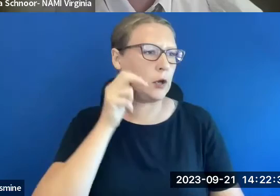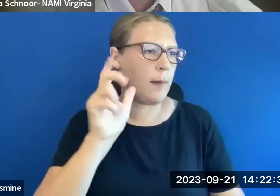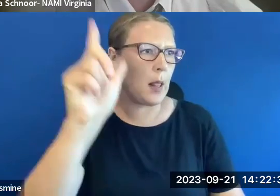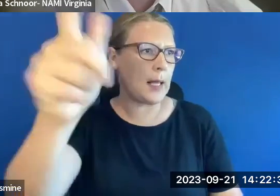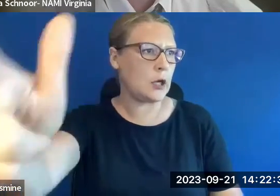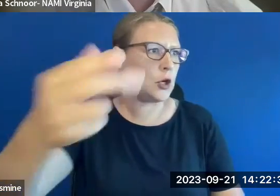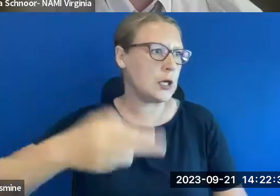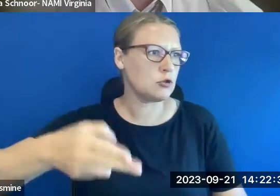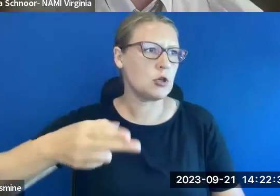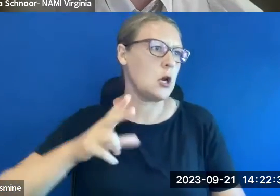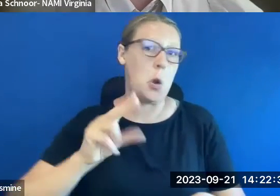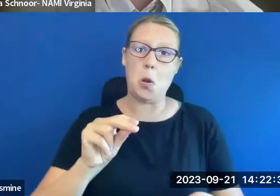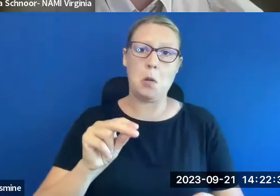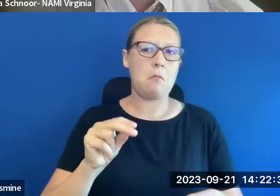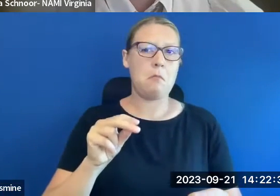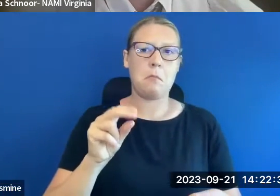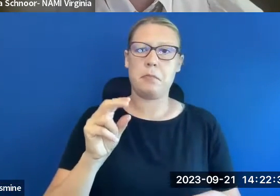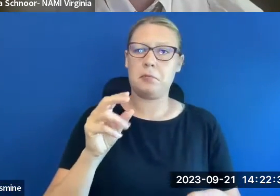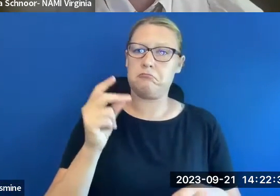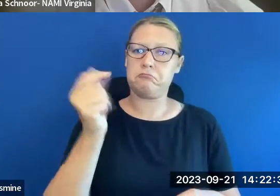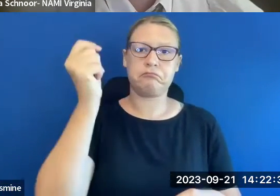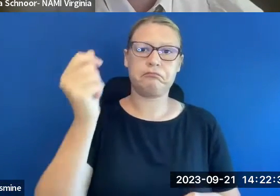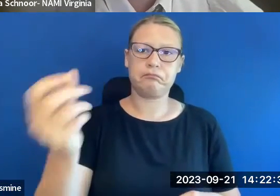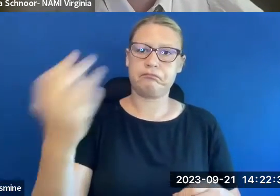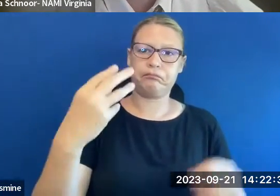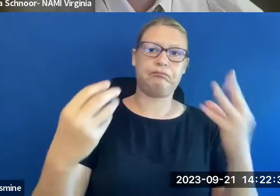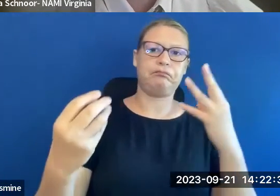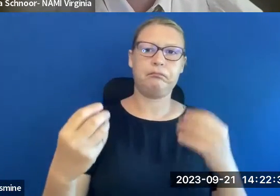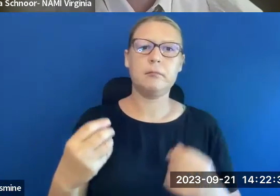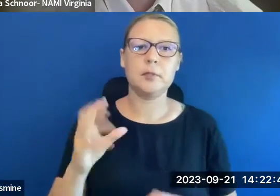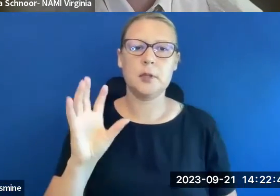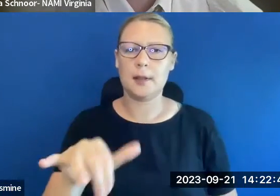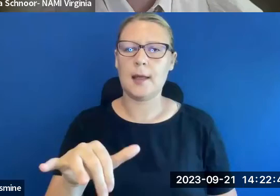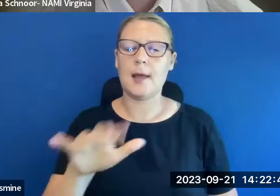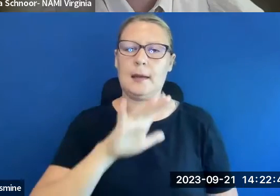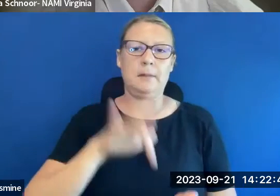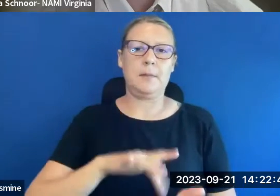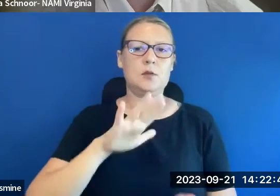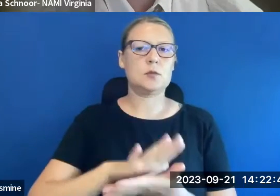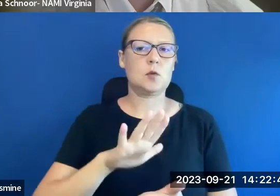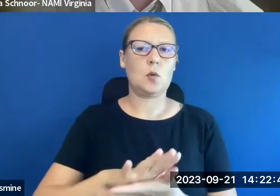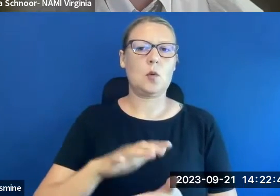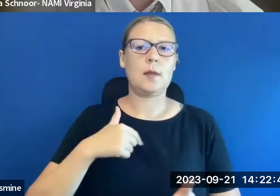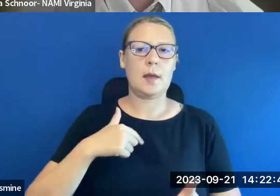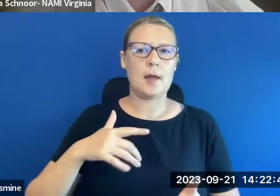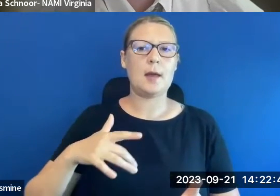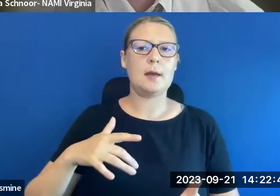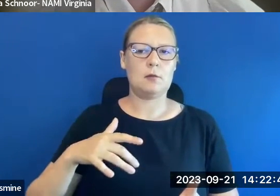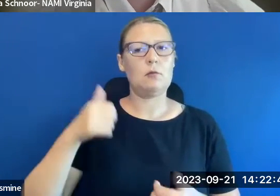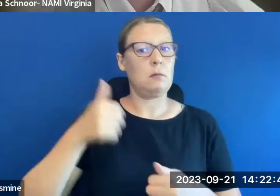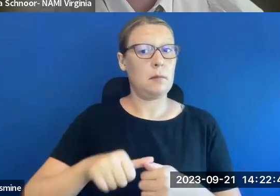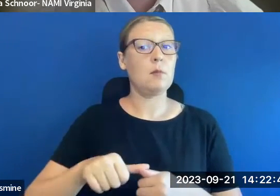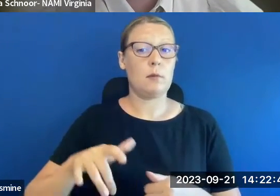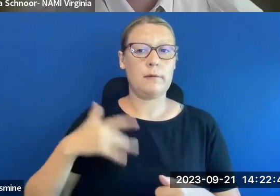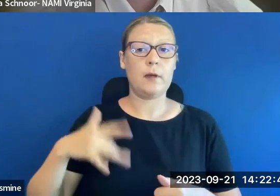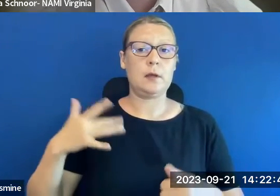few years was, as an educator, it was anxiety inducing, thinking about, where I